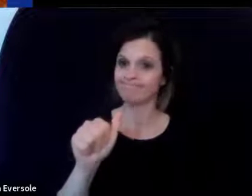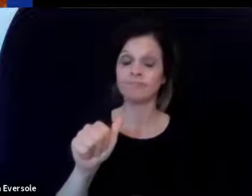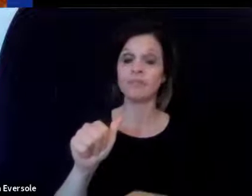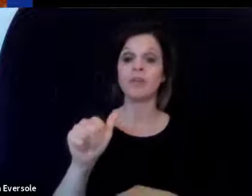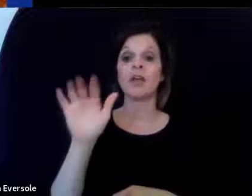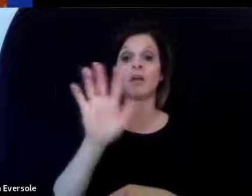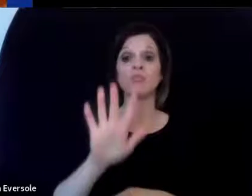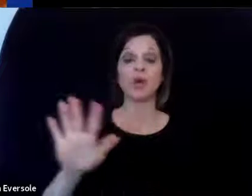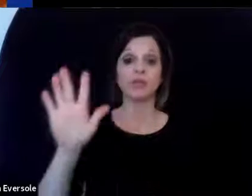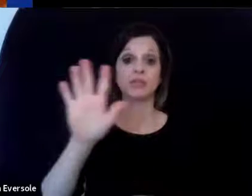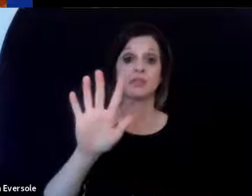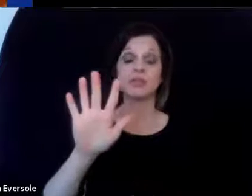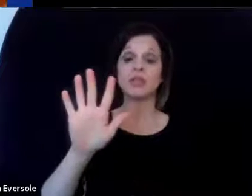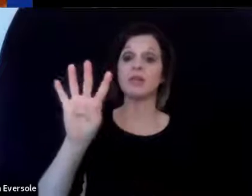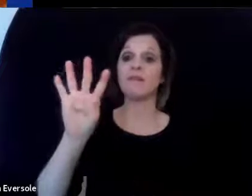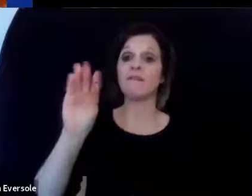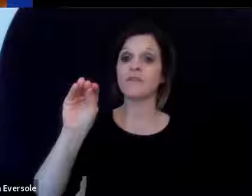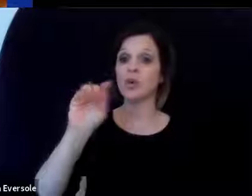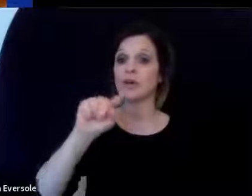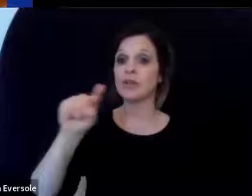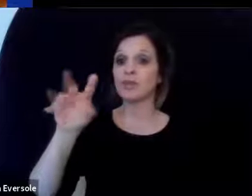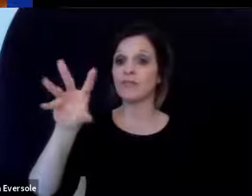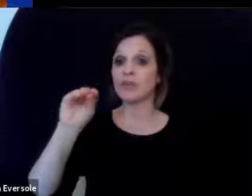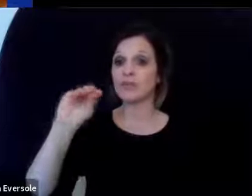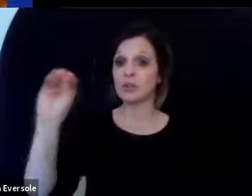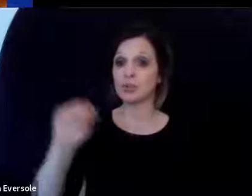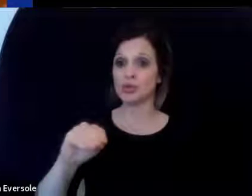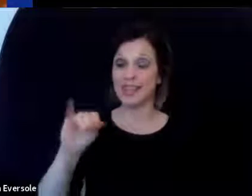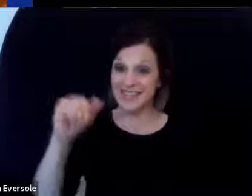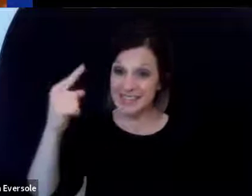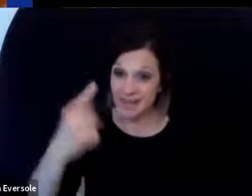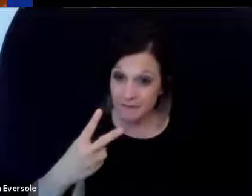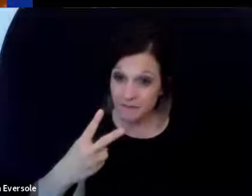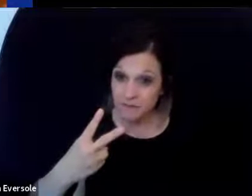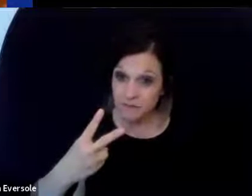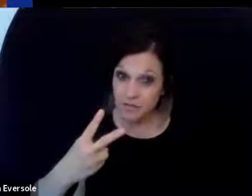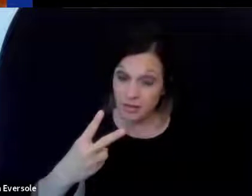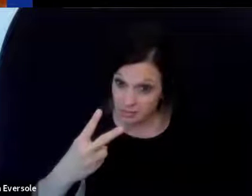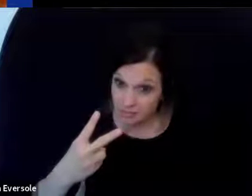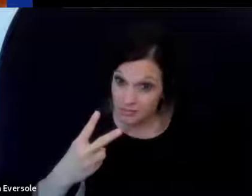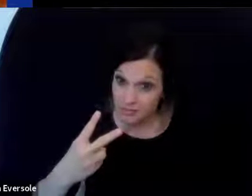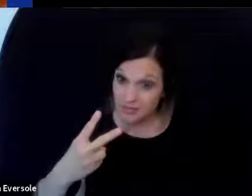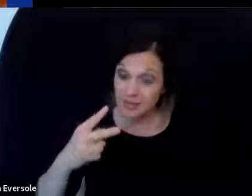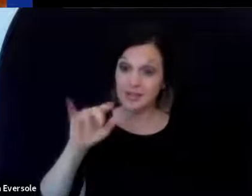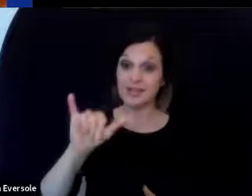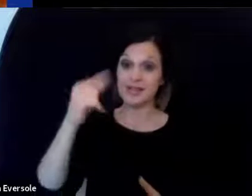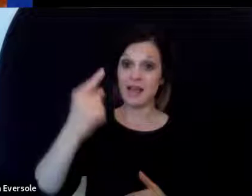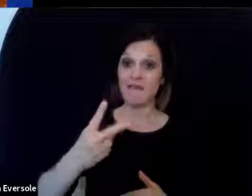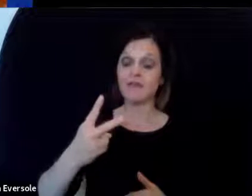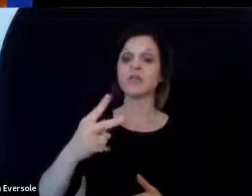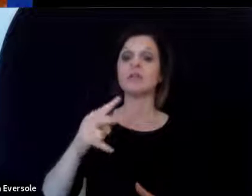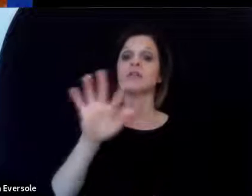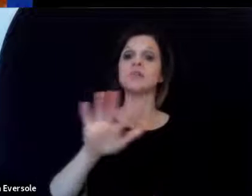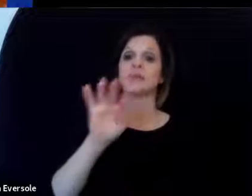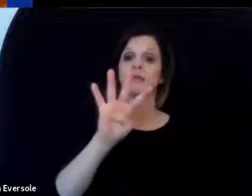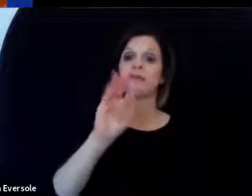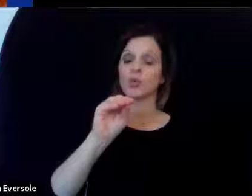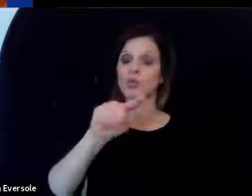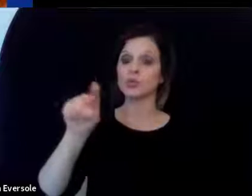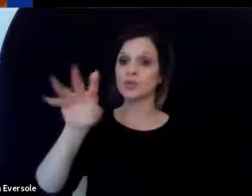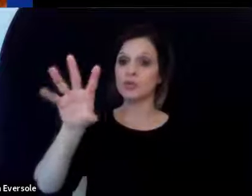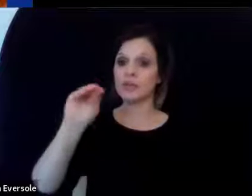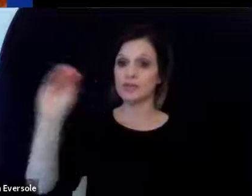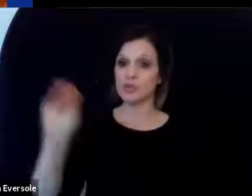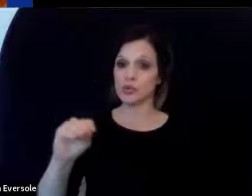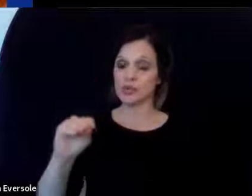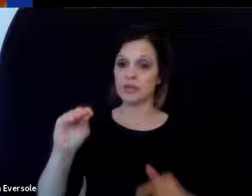Approximately 40% to 50%, that's half, people, approximately 40 to 50%